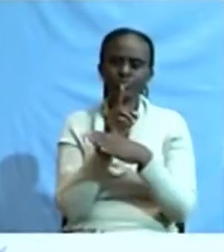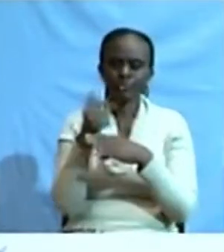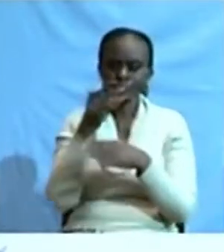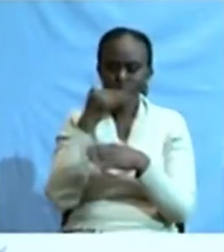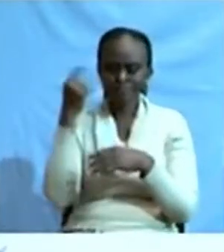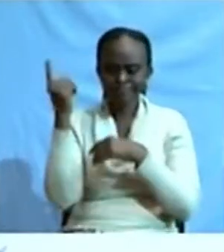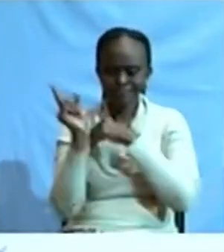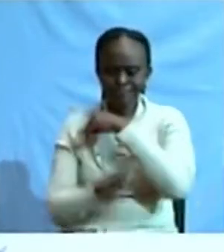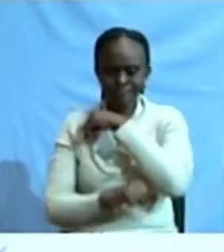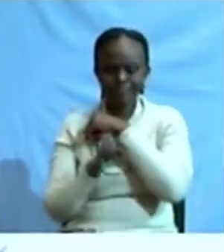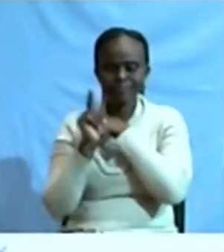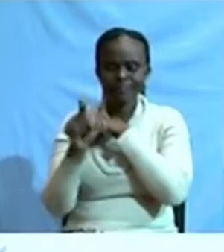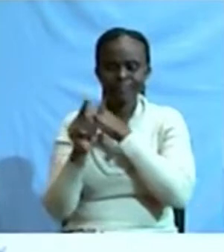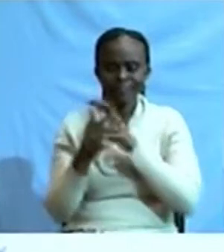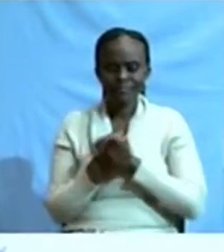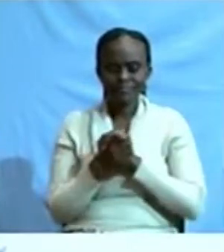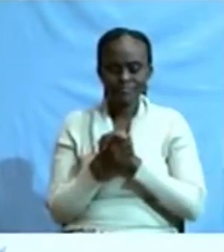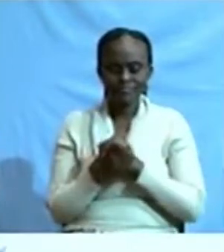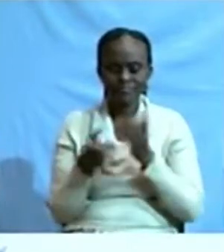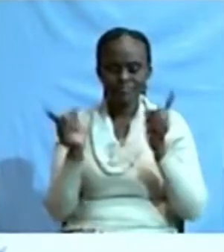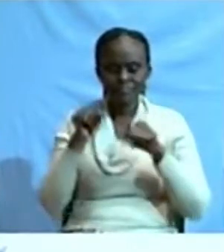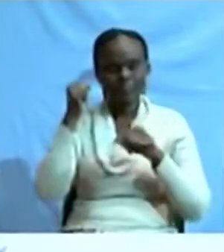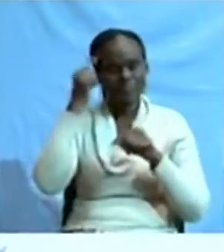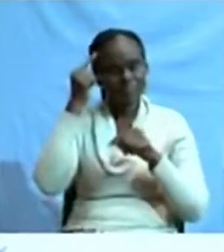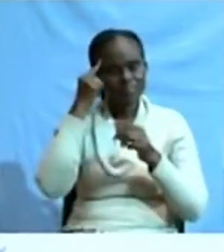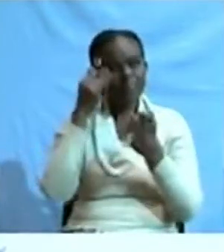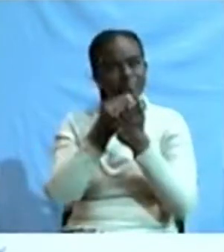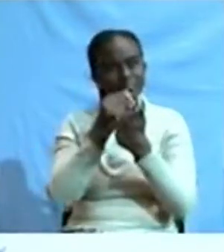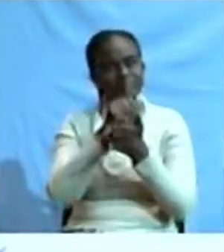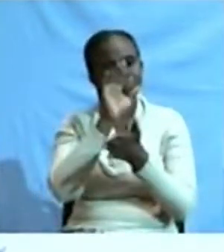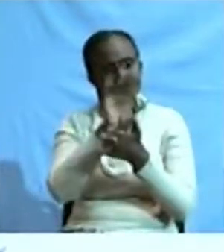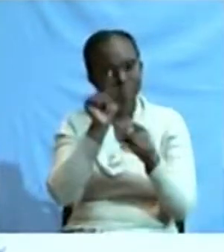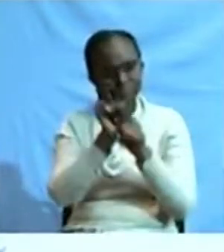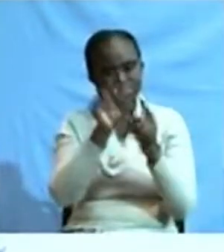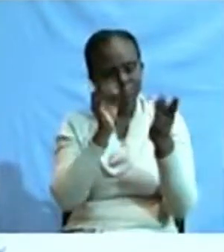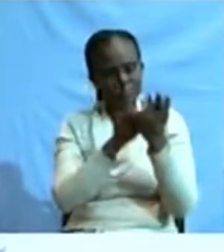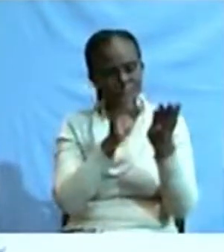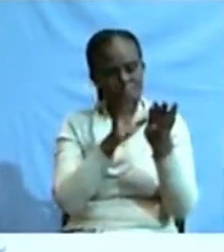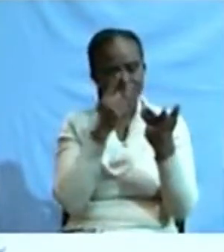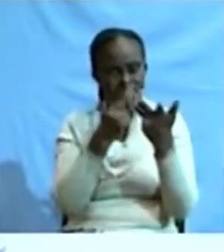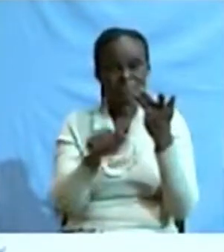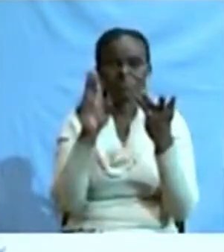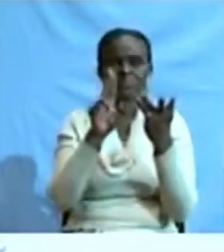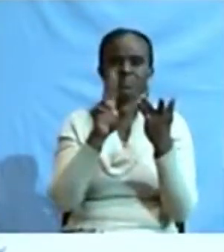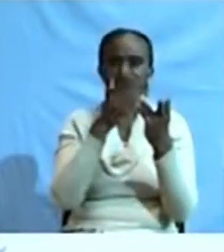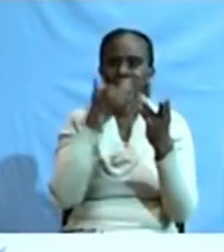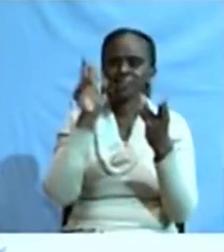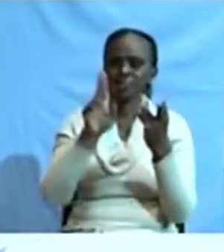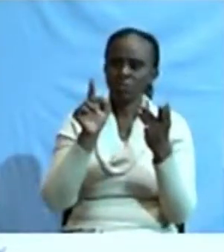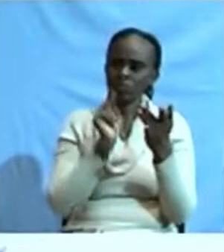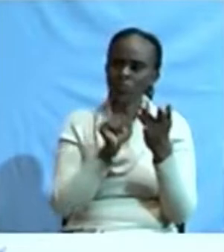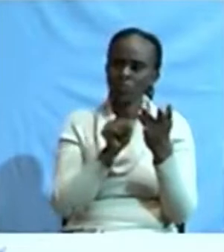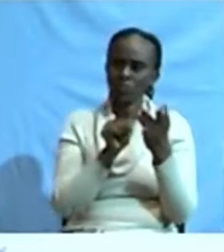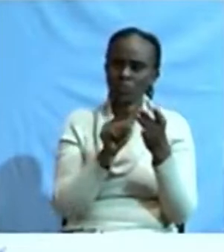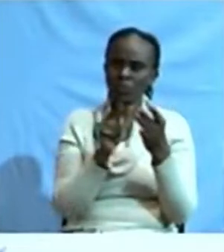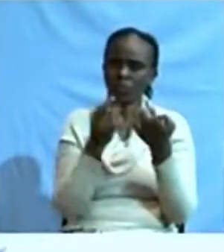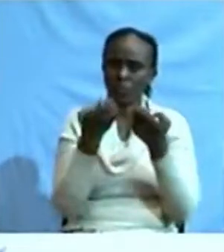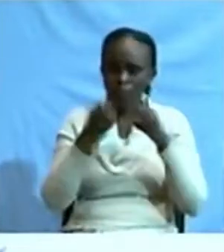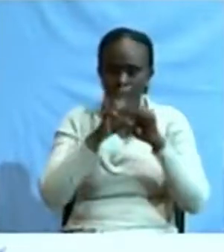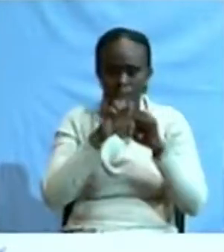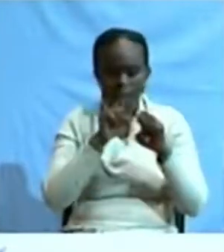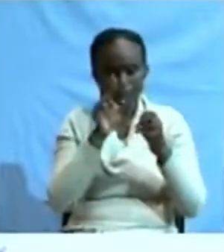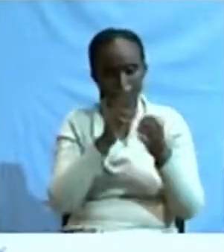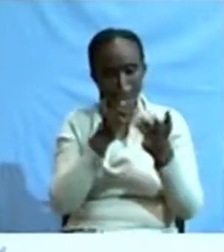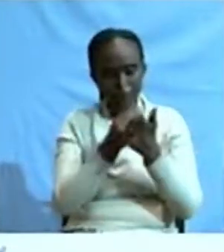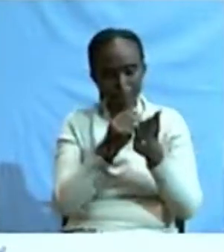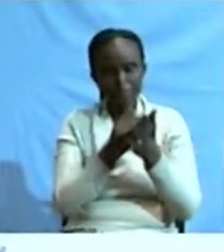to be charged. When government money is there and it's stipulated on how it's supposed to be used, you should use it. So even using this money,